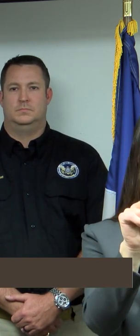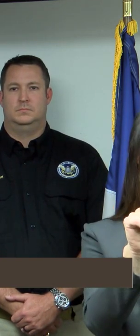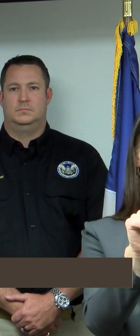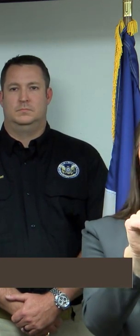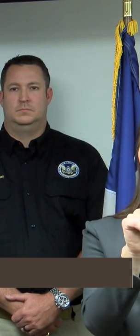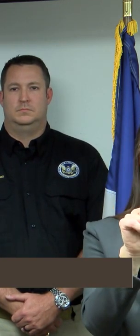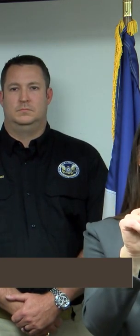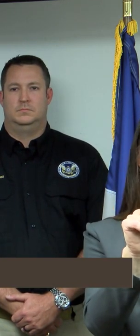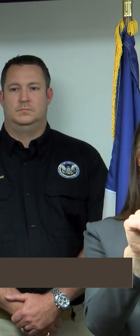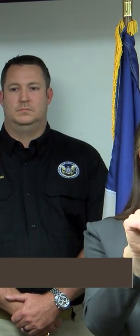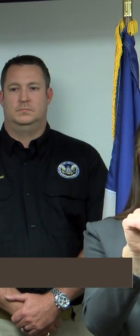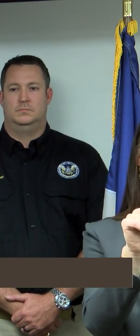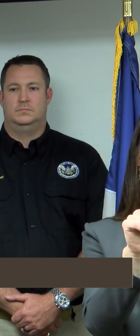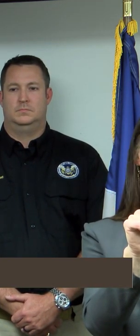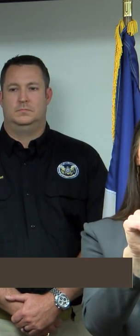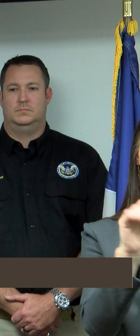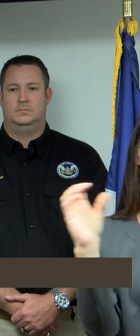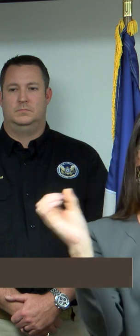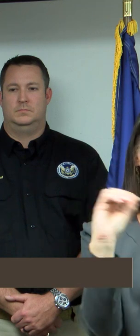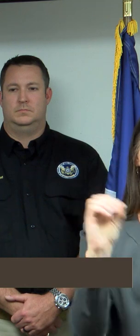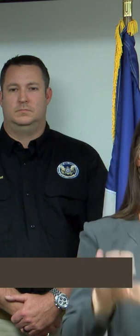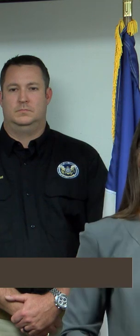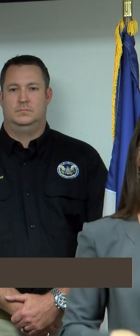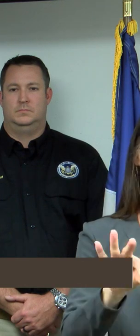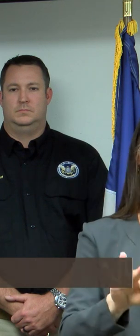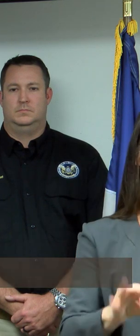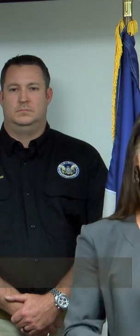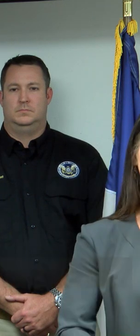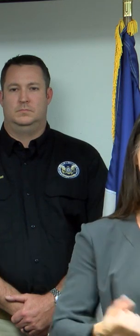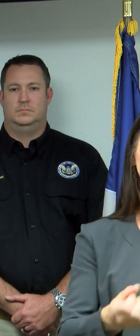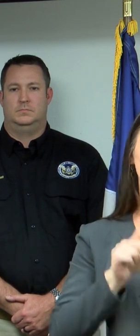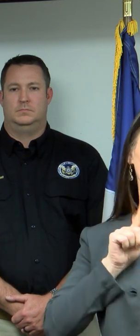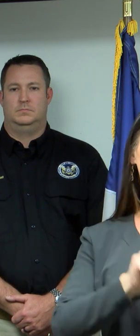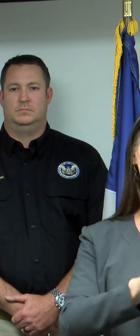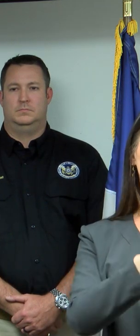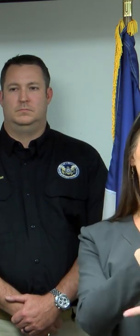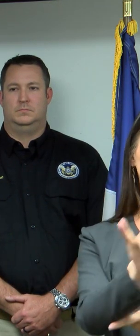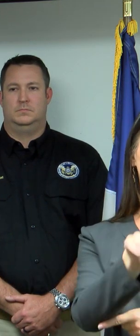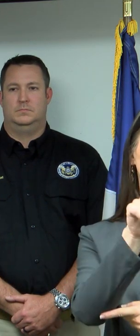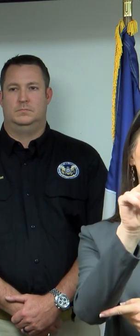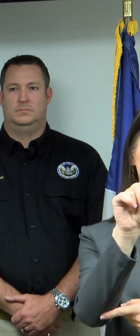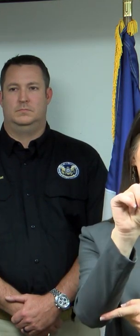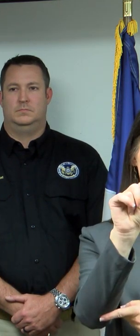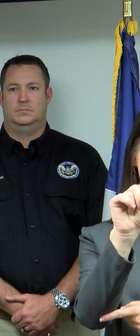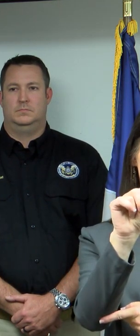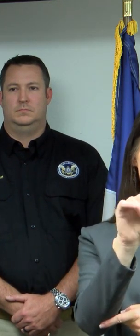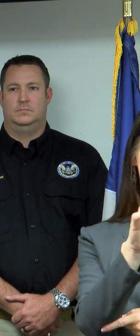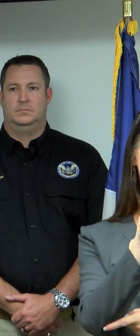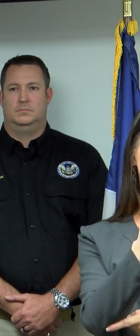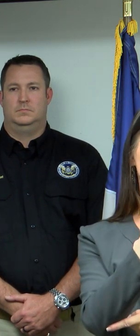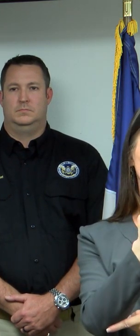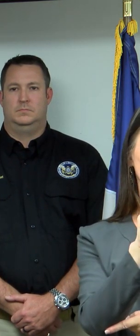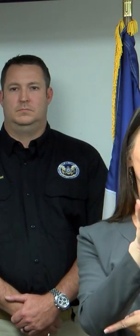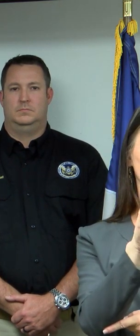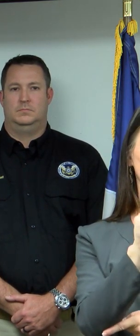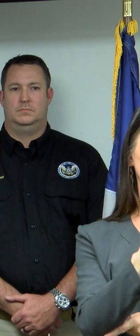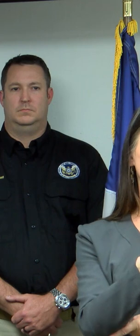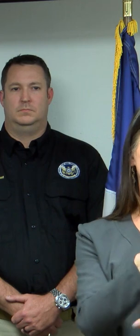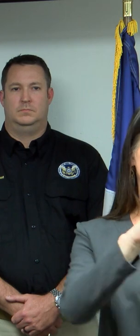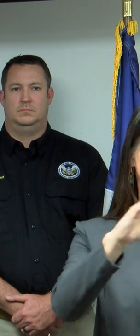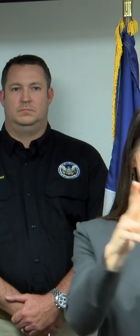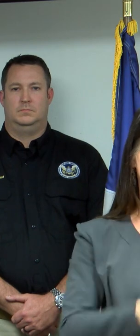up until that date. Debris will only be removed from properties